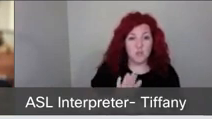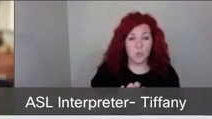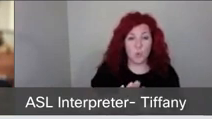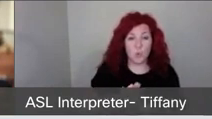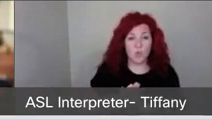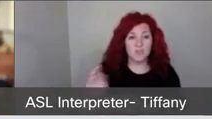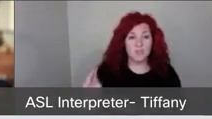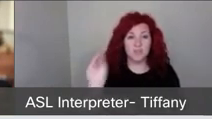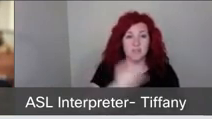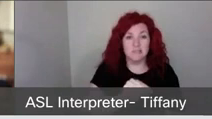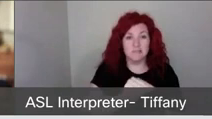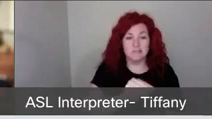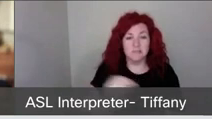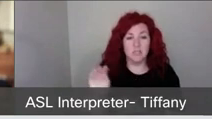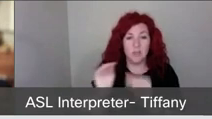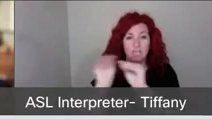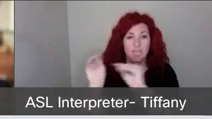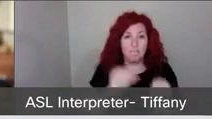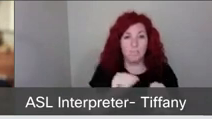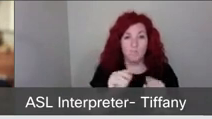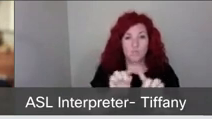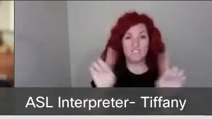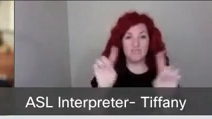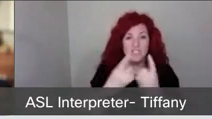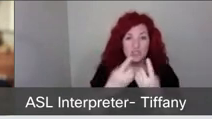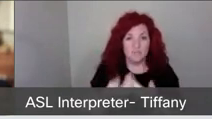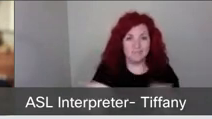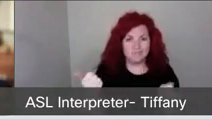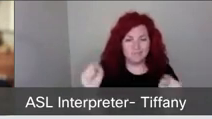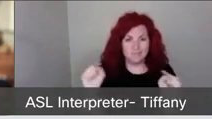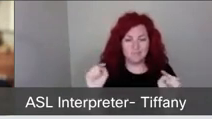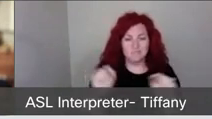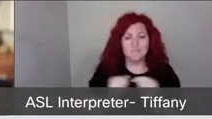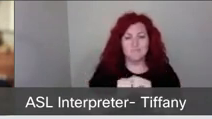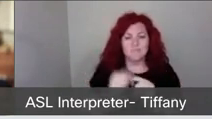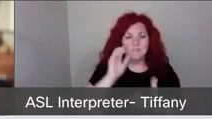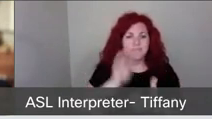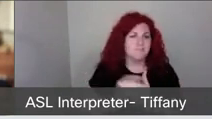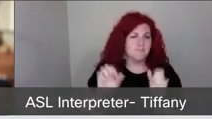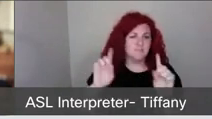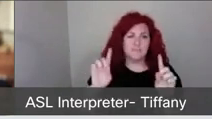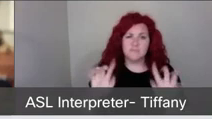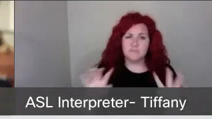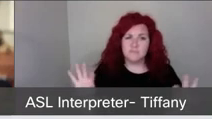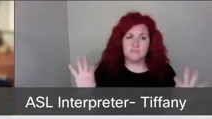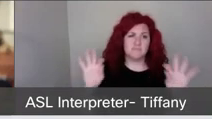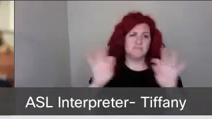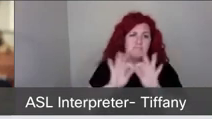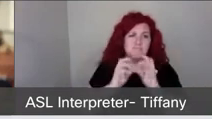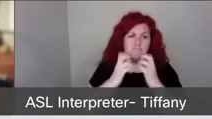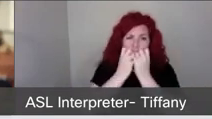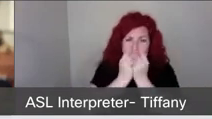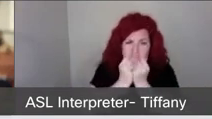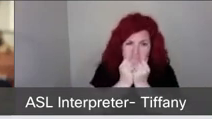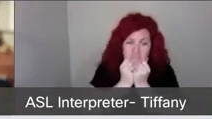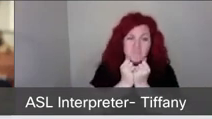into a different district, breaking them apart. I believe that education is one of the most important issues,